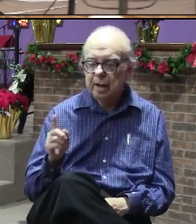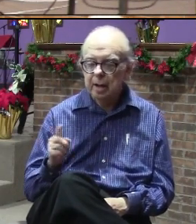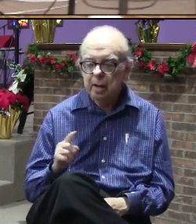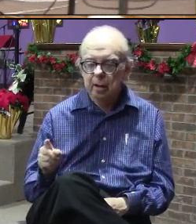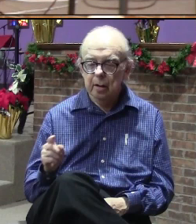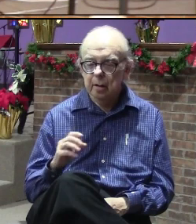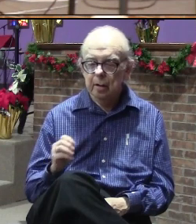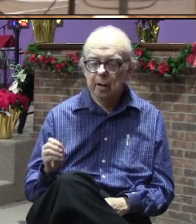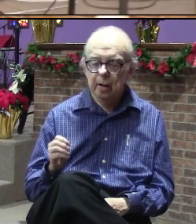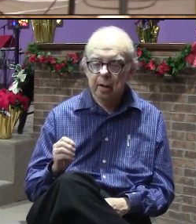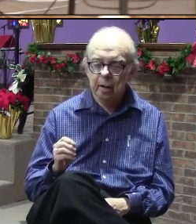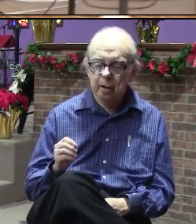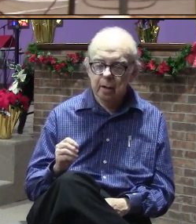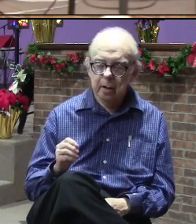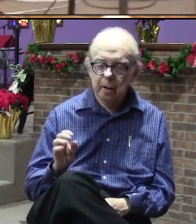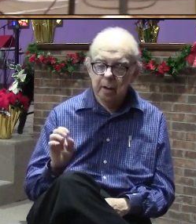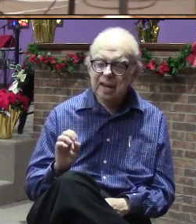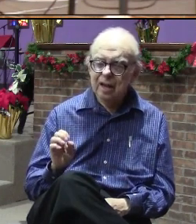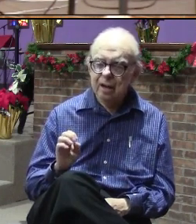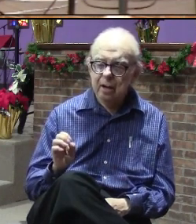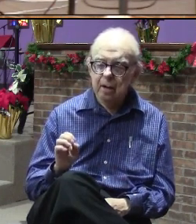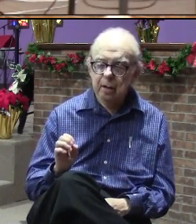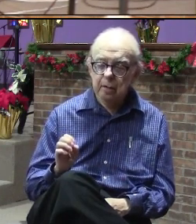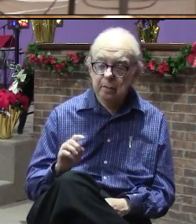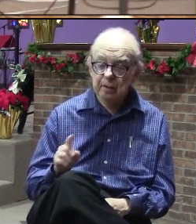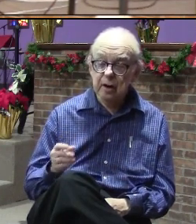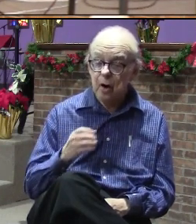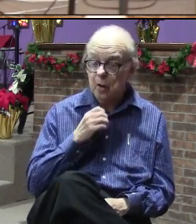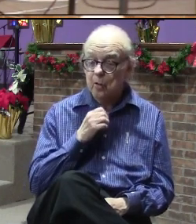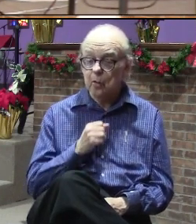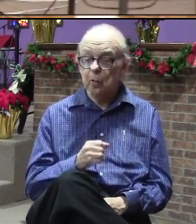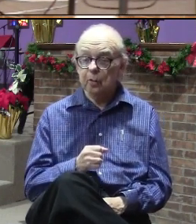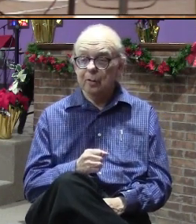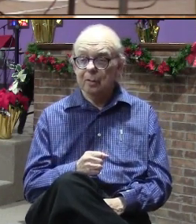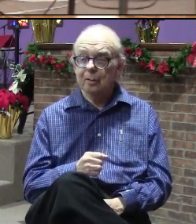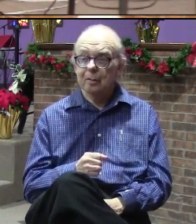Zechariah and Elizabeth are old.